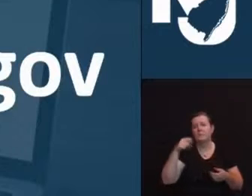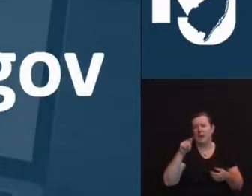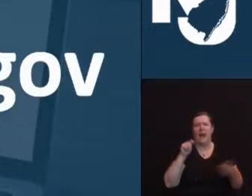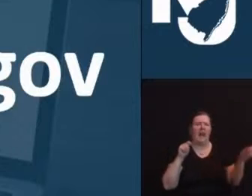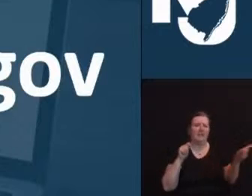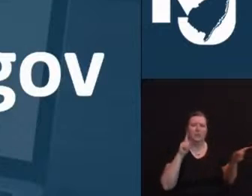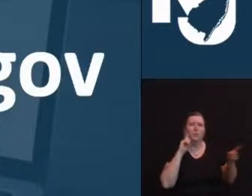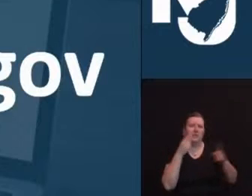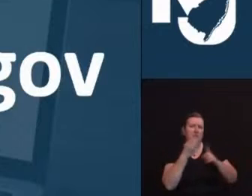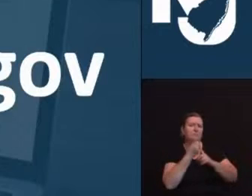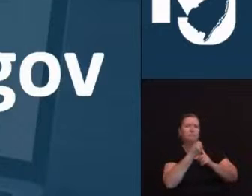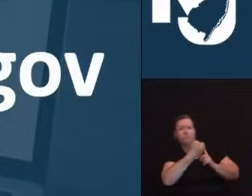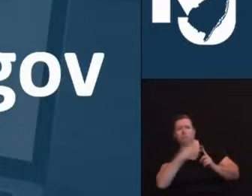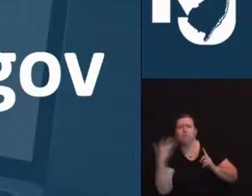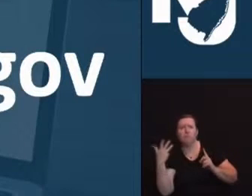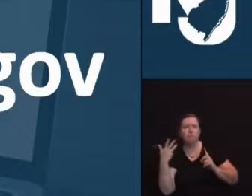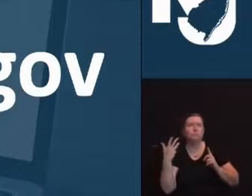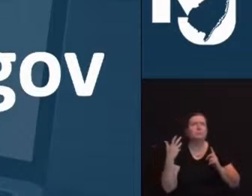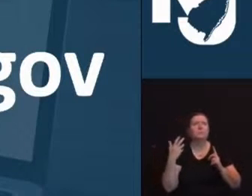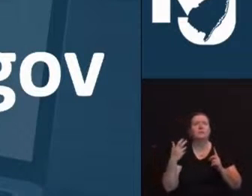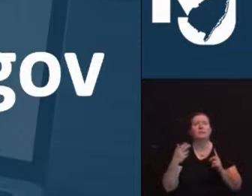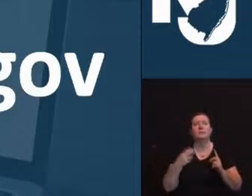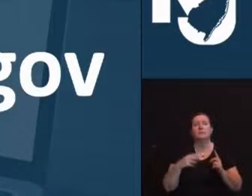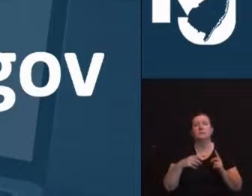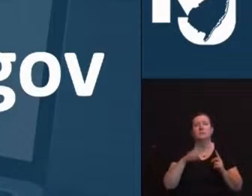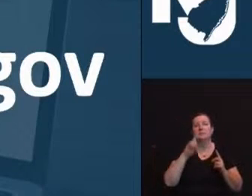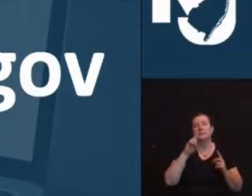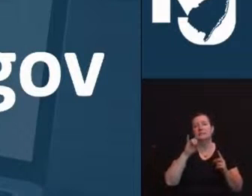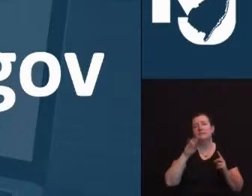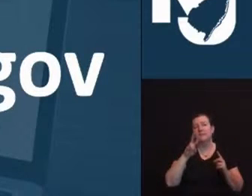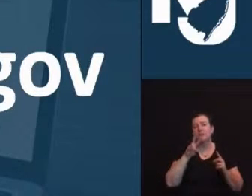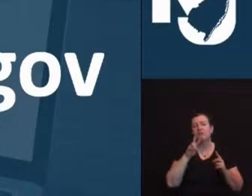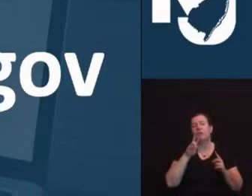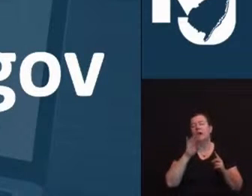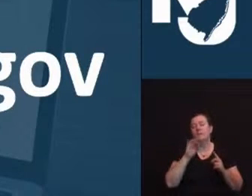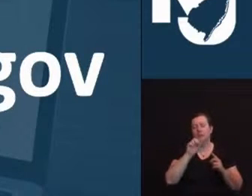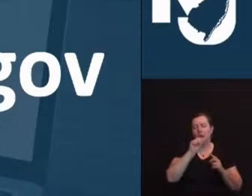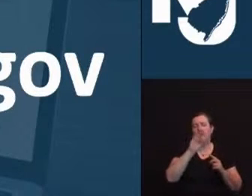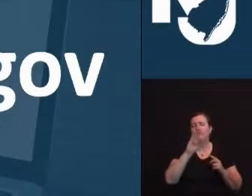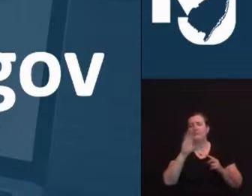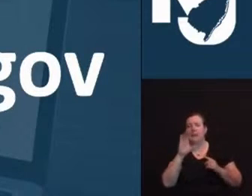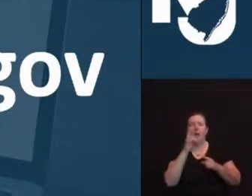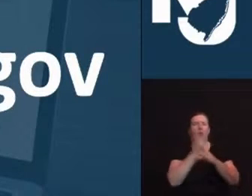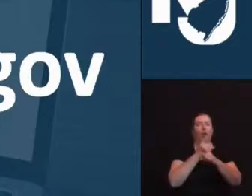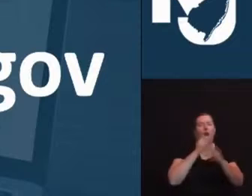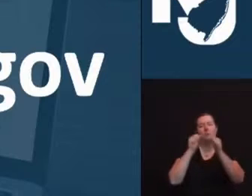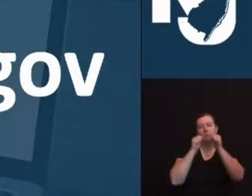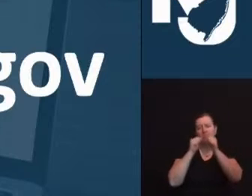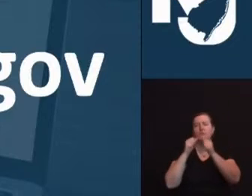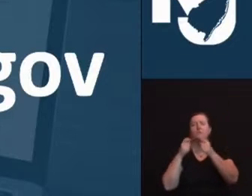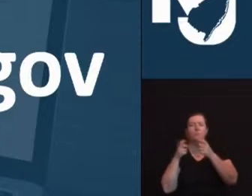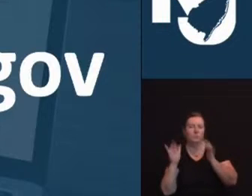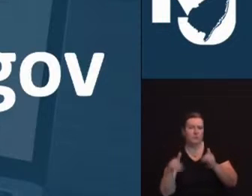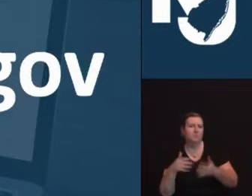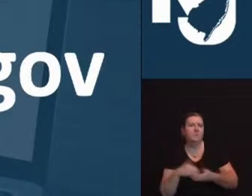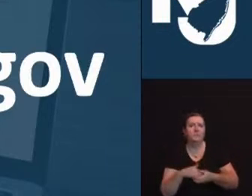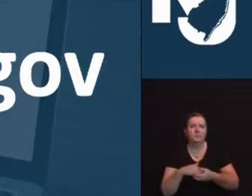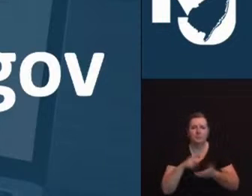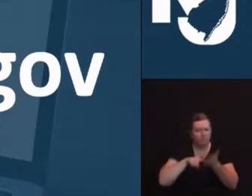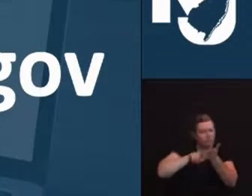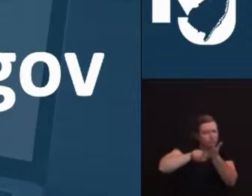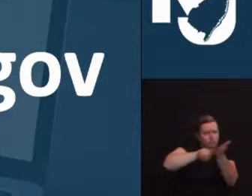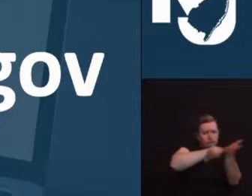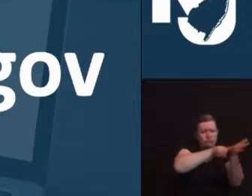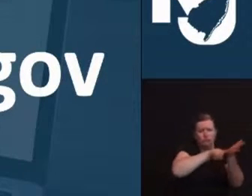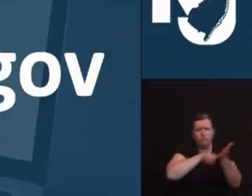the Division of Alcoholic Beverage Control did its own inspections. I believe, Pat, I've got 104 establishments in